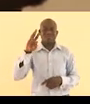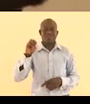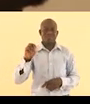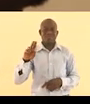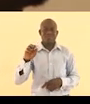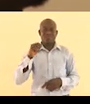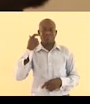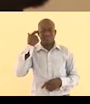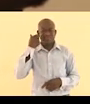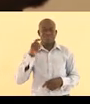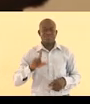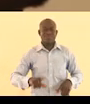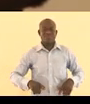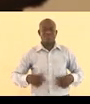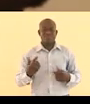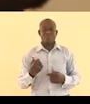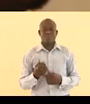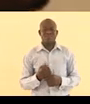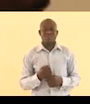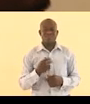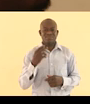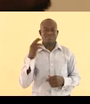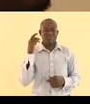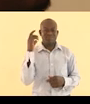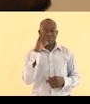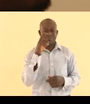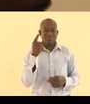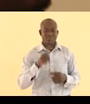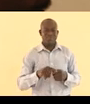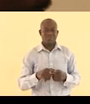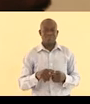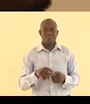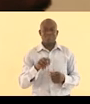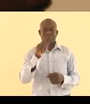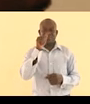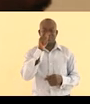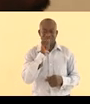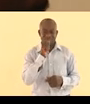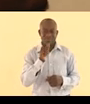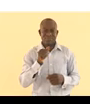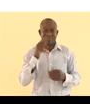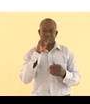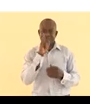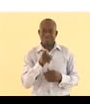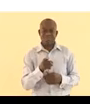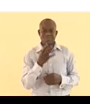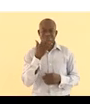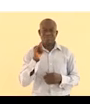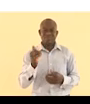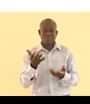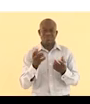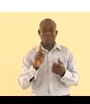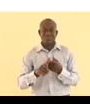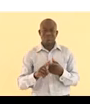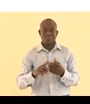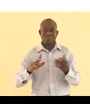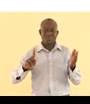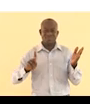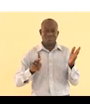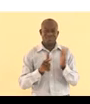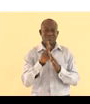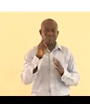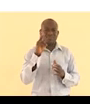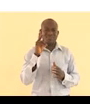lives, they will often seek to silence truth, right? And they will want to